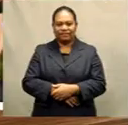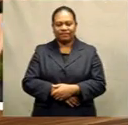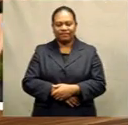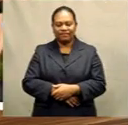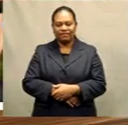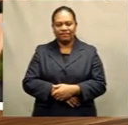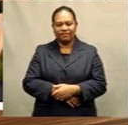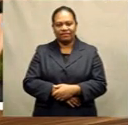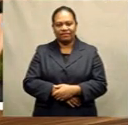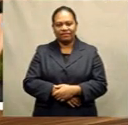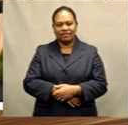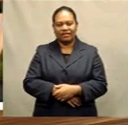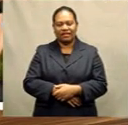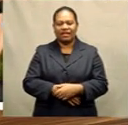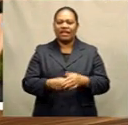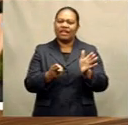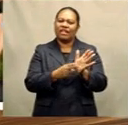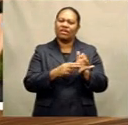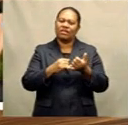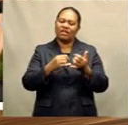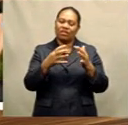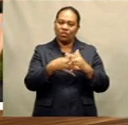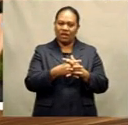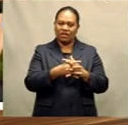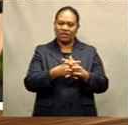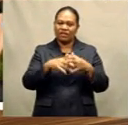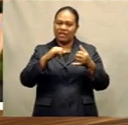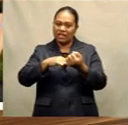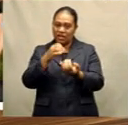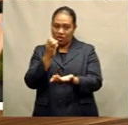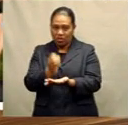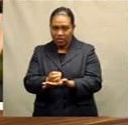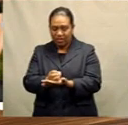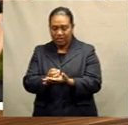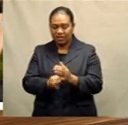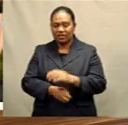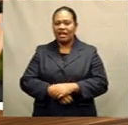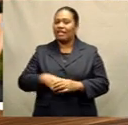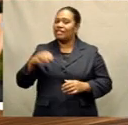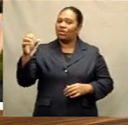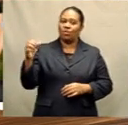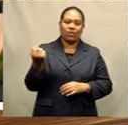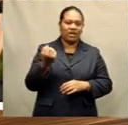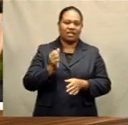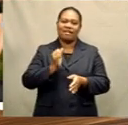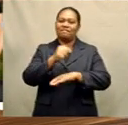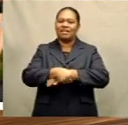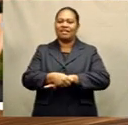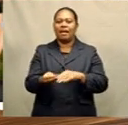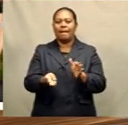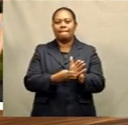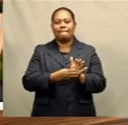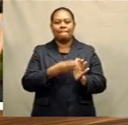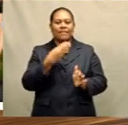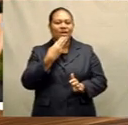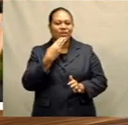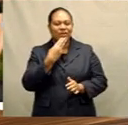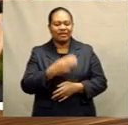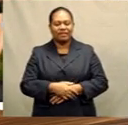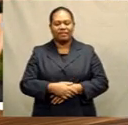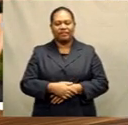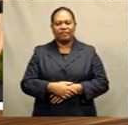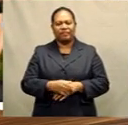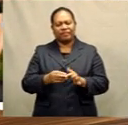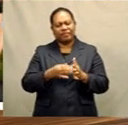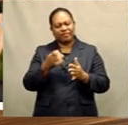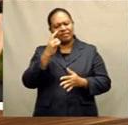Sports. New South Wales clinched the State of Origin series with a dominant victory over the Maroons last night. And to add insult to